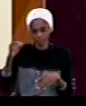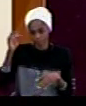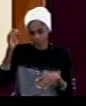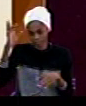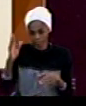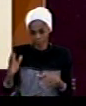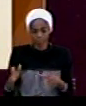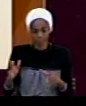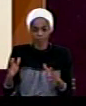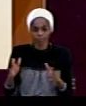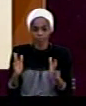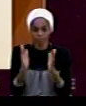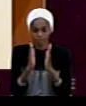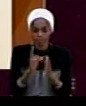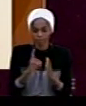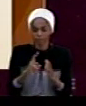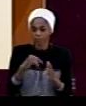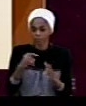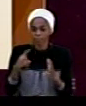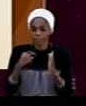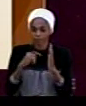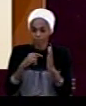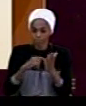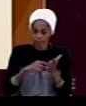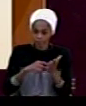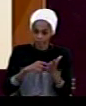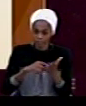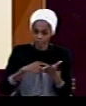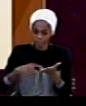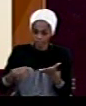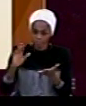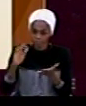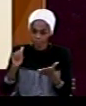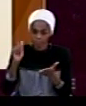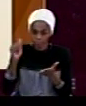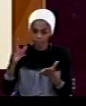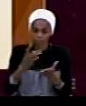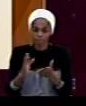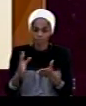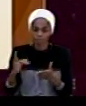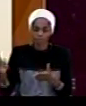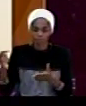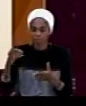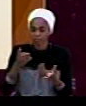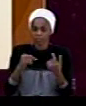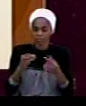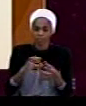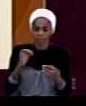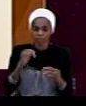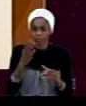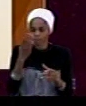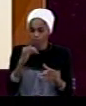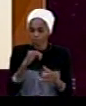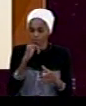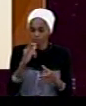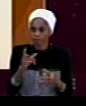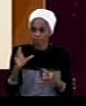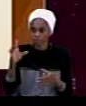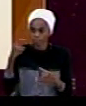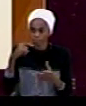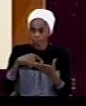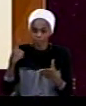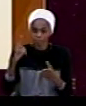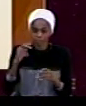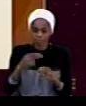said, check your miracle, check yourself. And something just, you know, dropped in my spirit. I said, why don't you check your mail? There, right there, I checked my